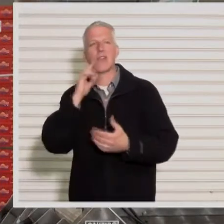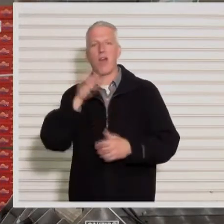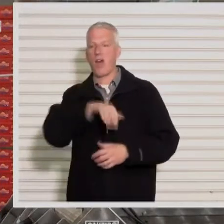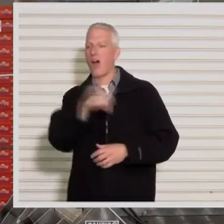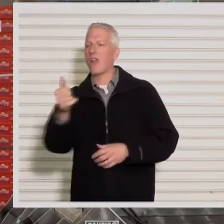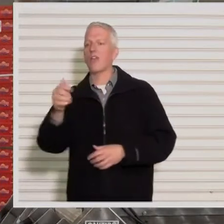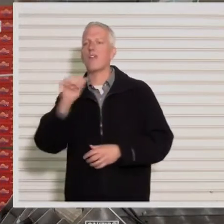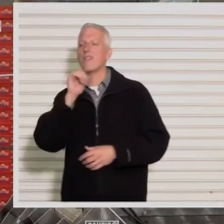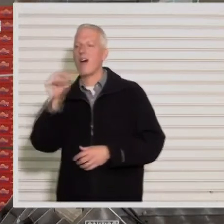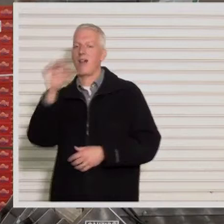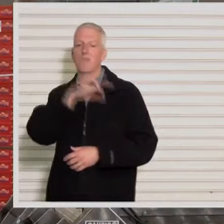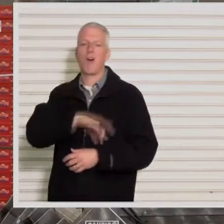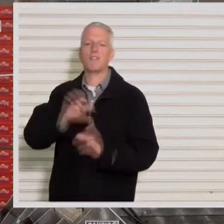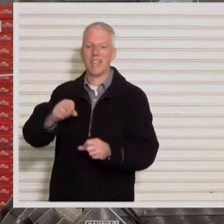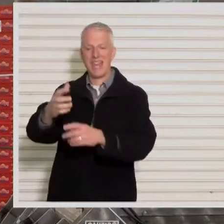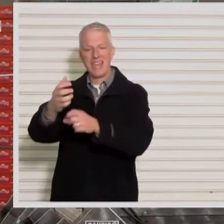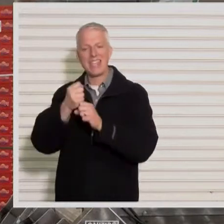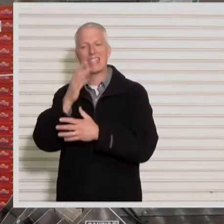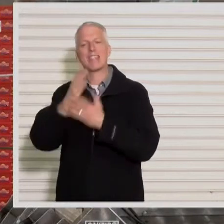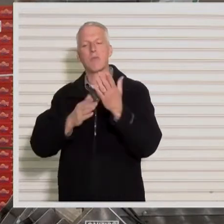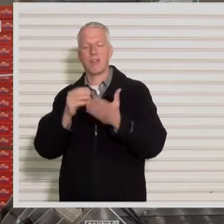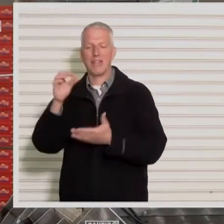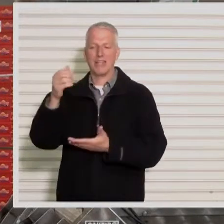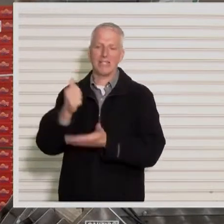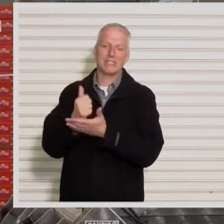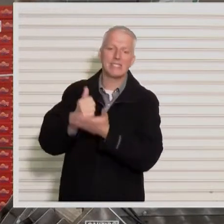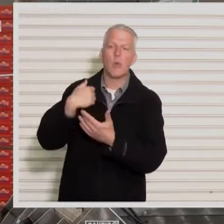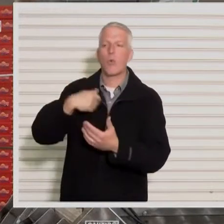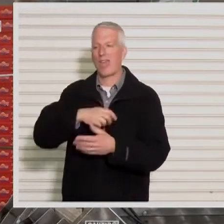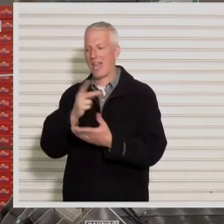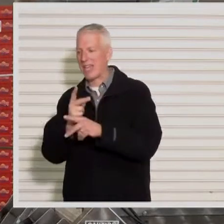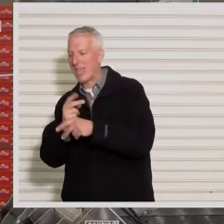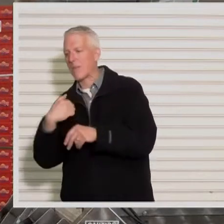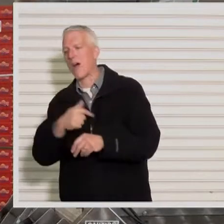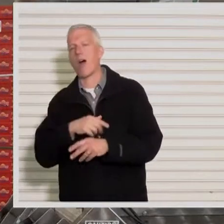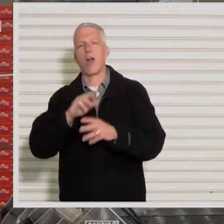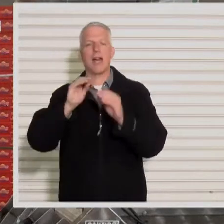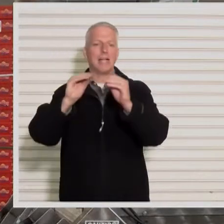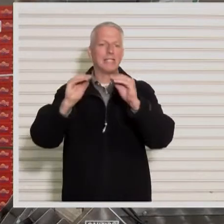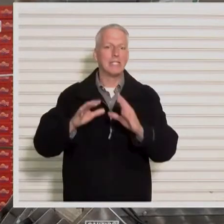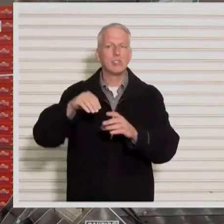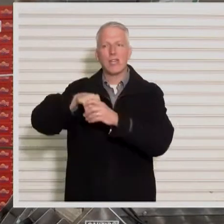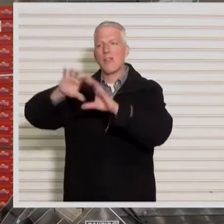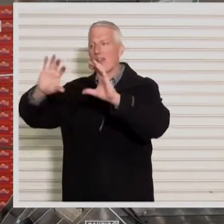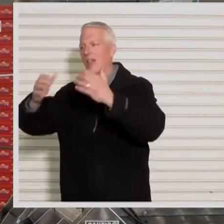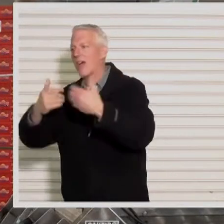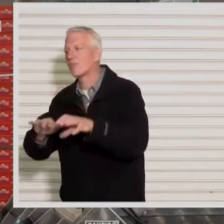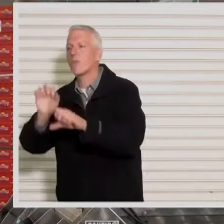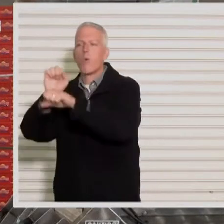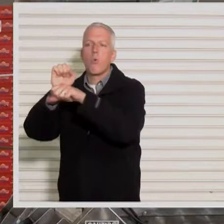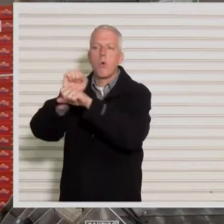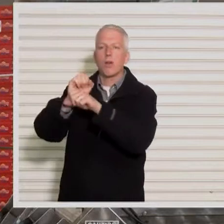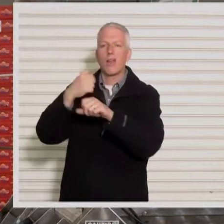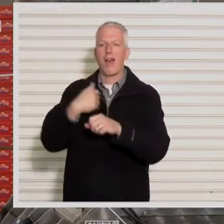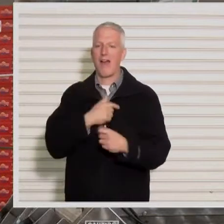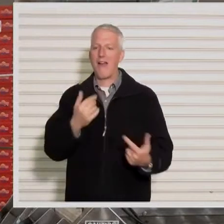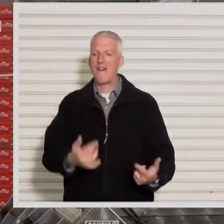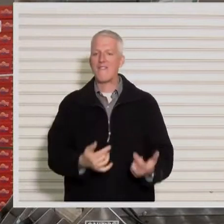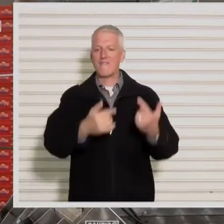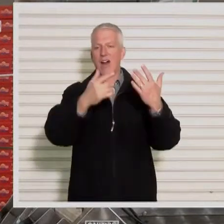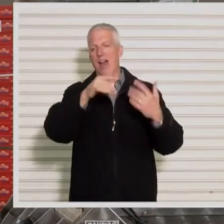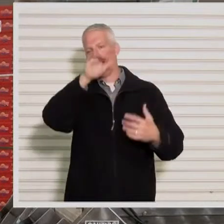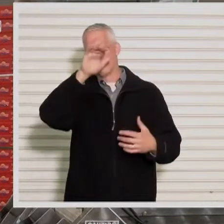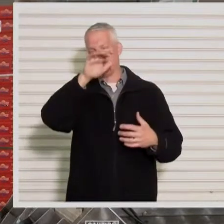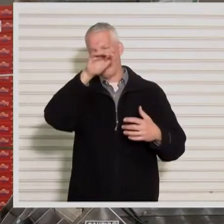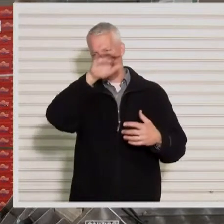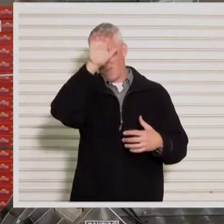other nonprofits can get some of those assistance, so that we can keep our teachers in the classrooms working, our firemen and our